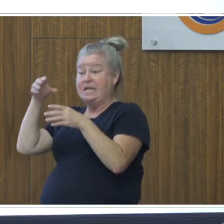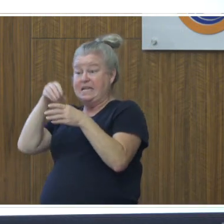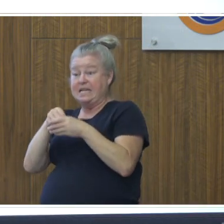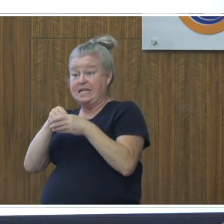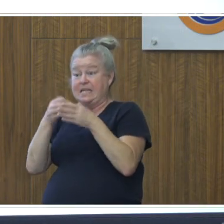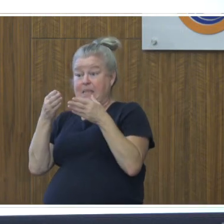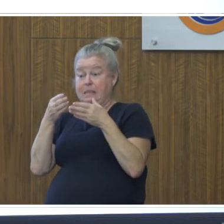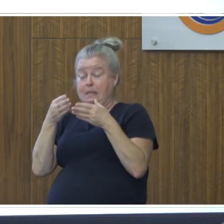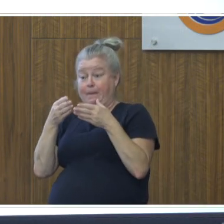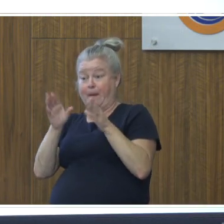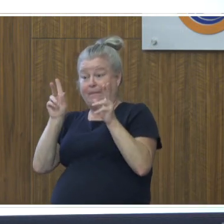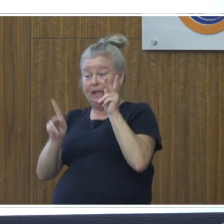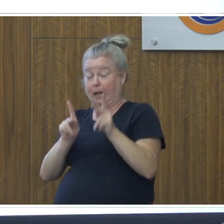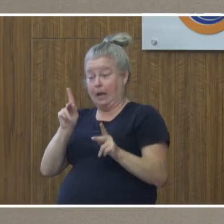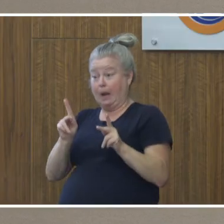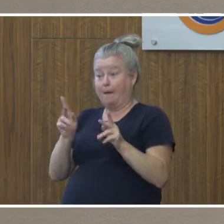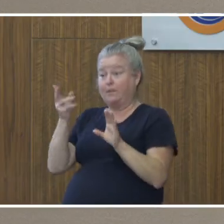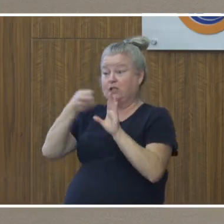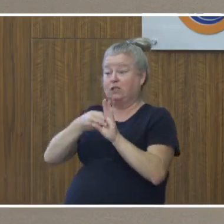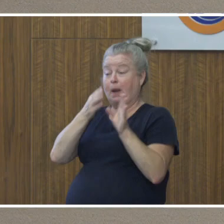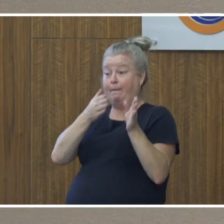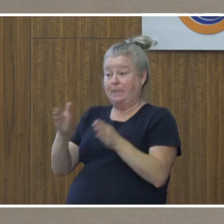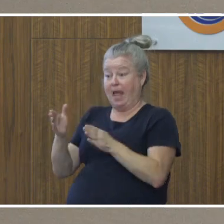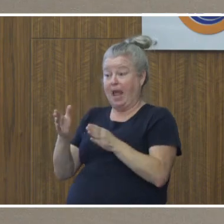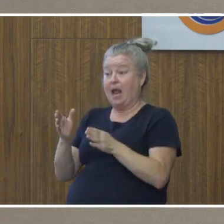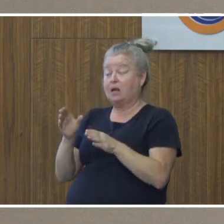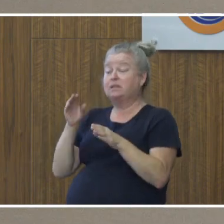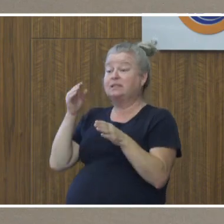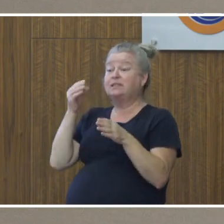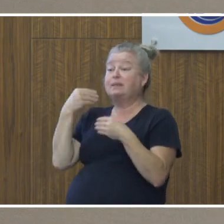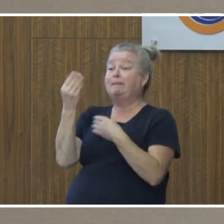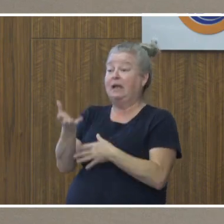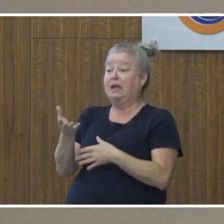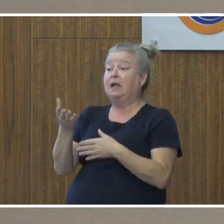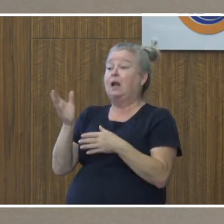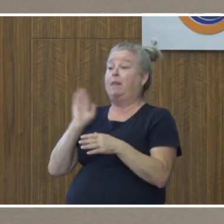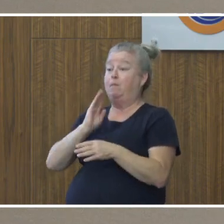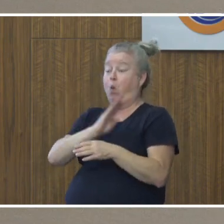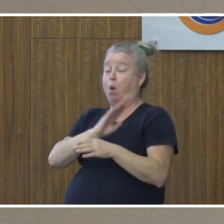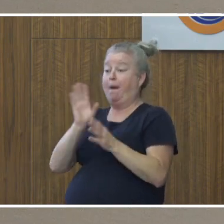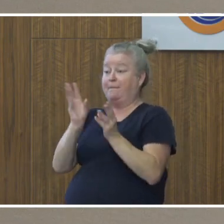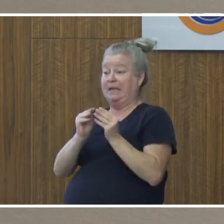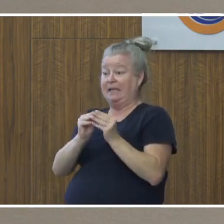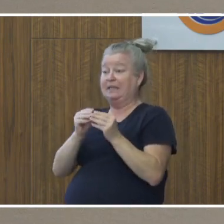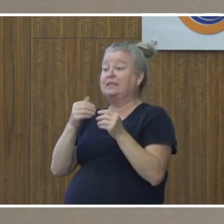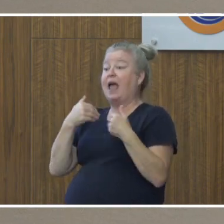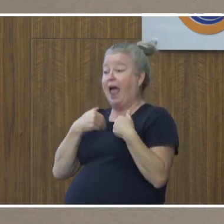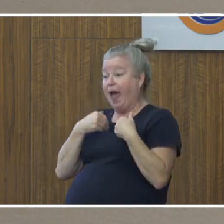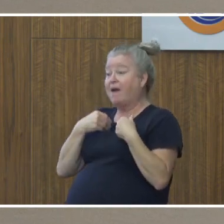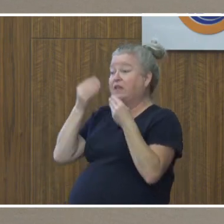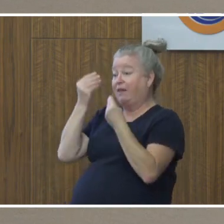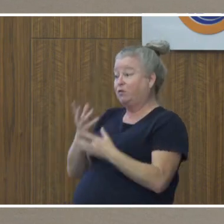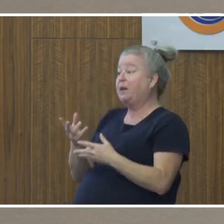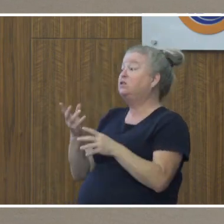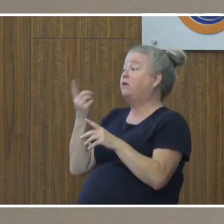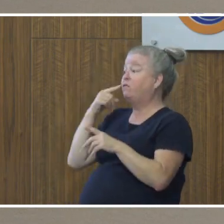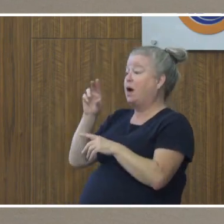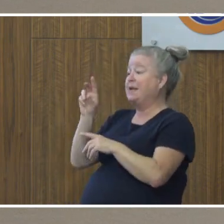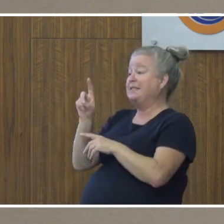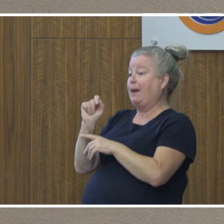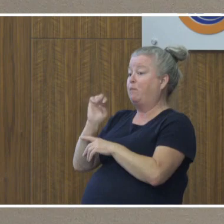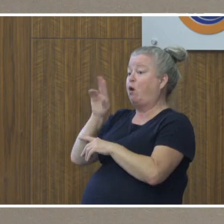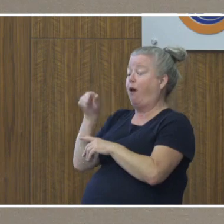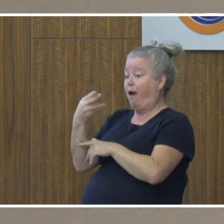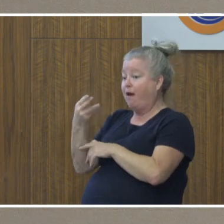that also was submitted online at one of our board meetings, we have the contact information for Deborah as well, so the general public can actually ask questions to